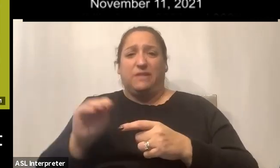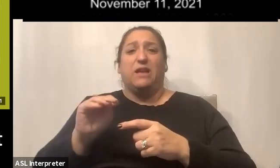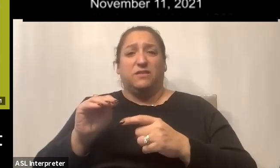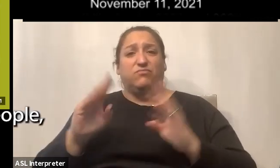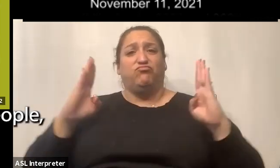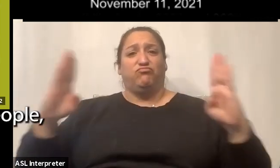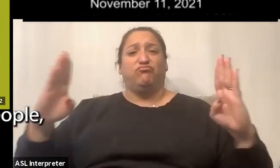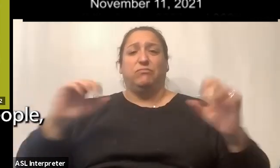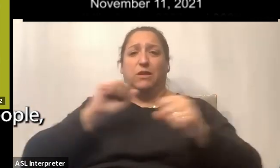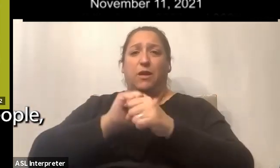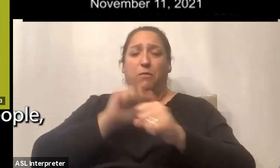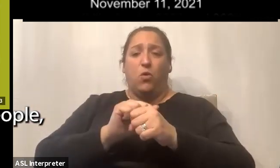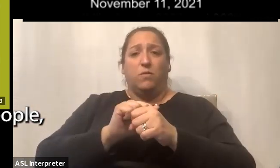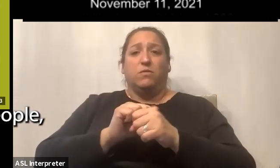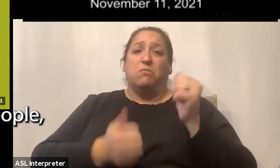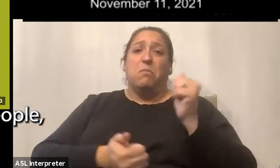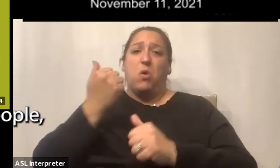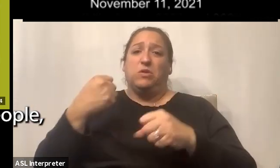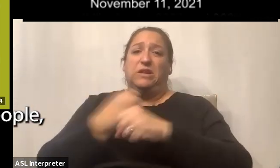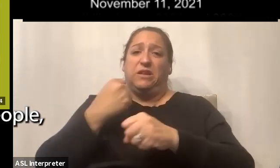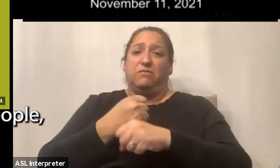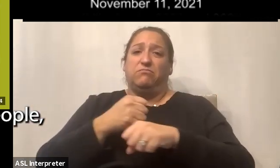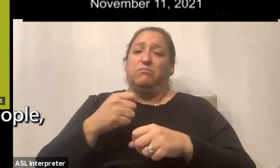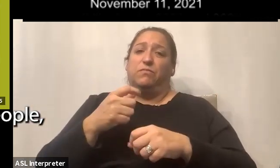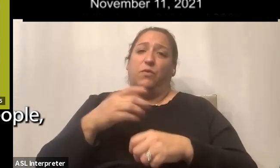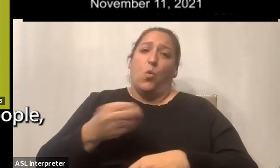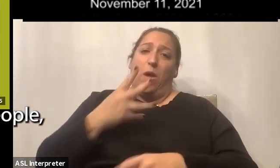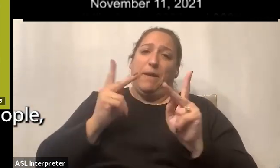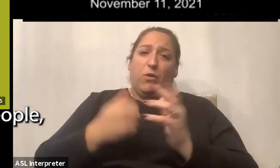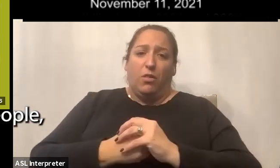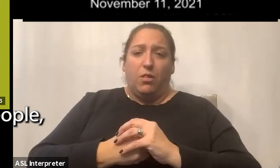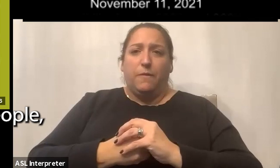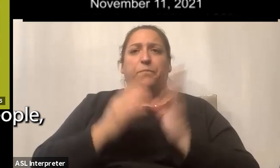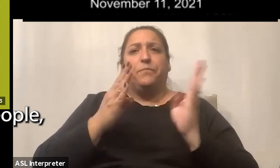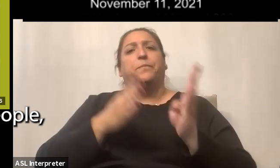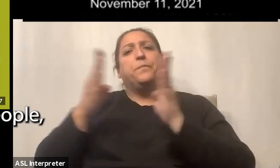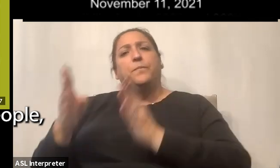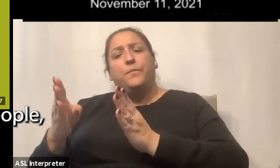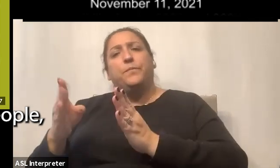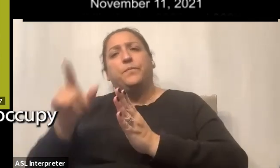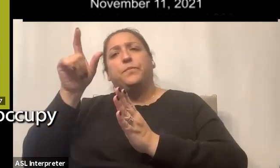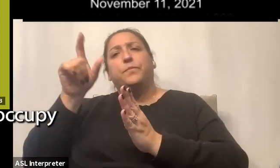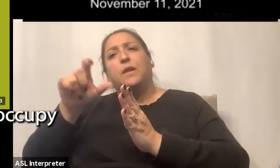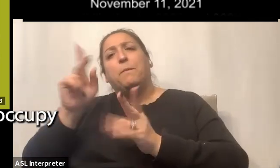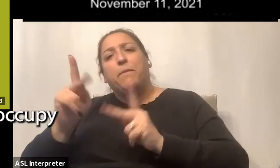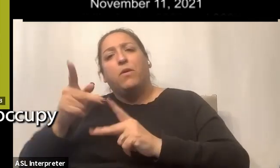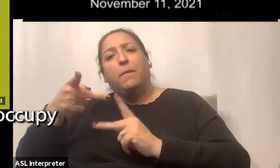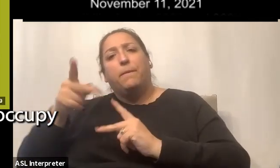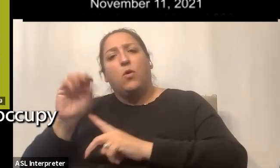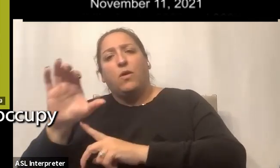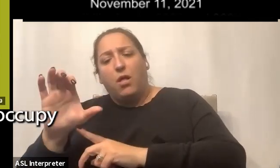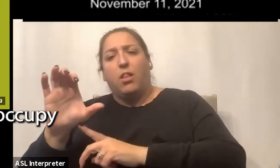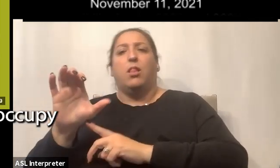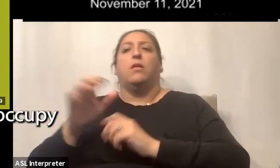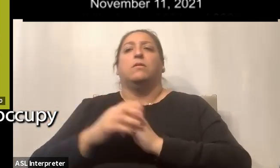the employment statistics are occupied by white people, whereas the people of color, Black, Indigenous, and people of